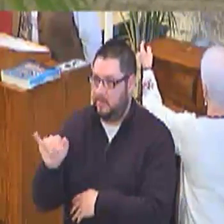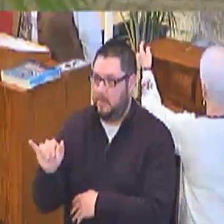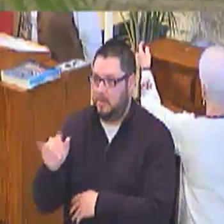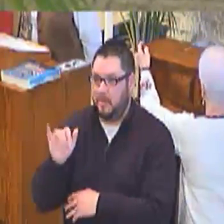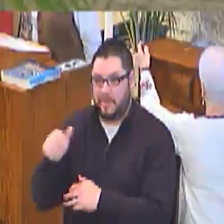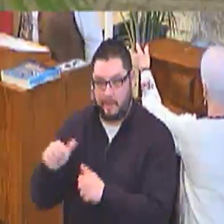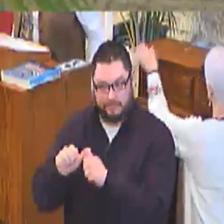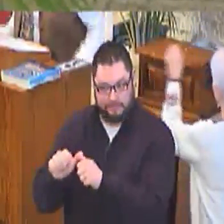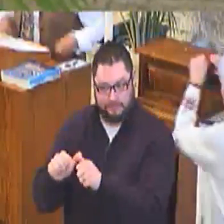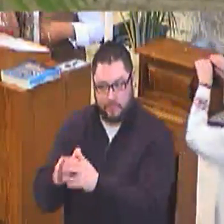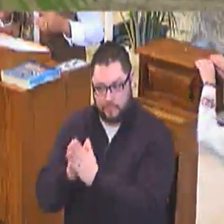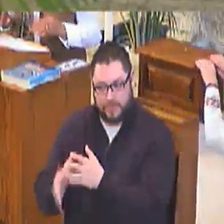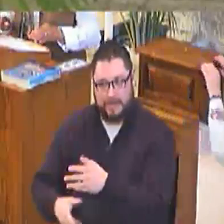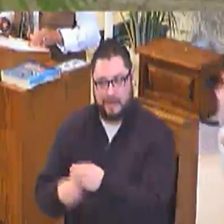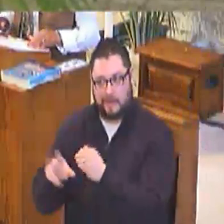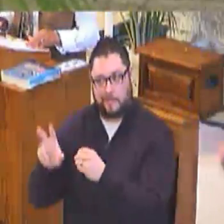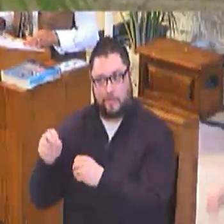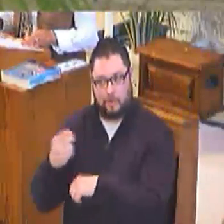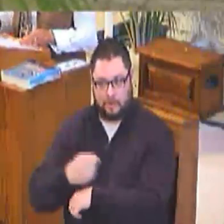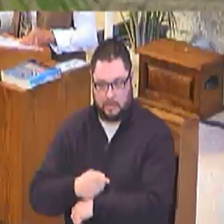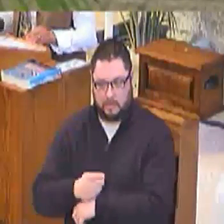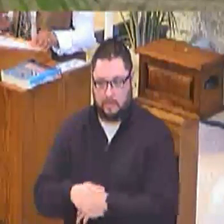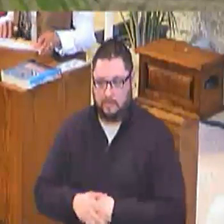for an additional 30 days.